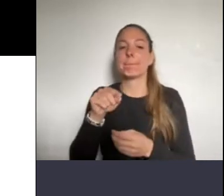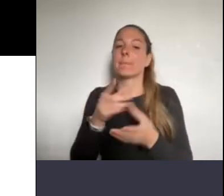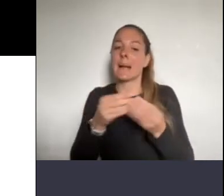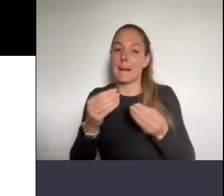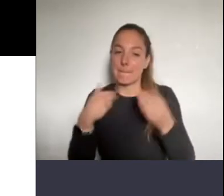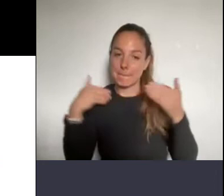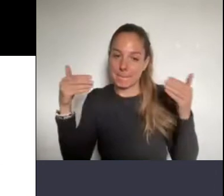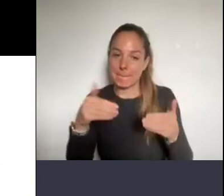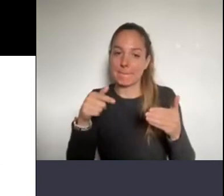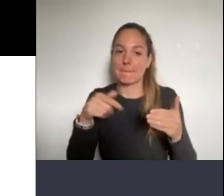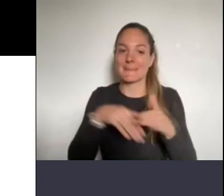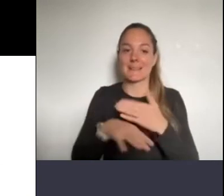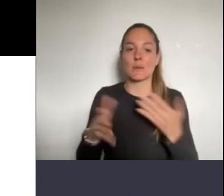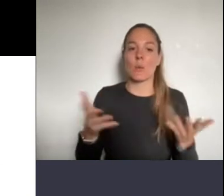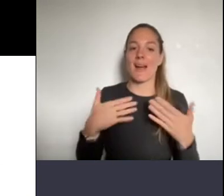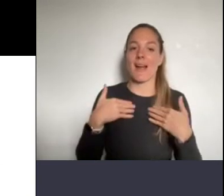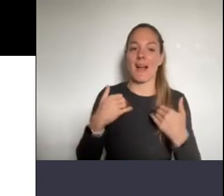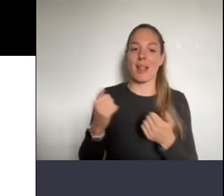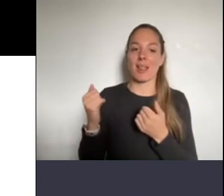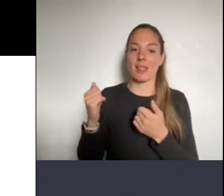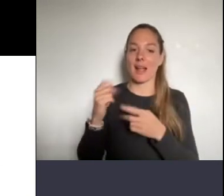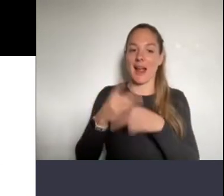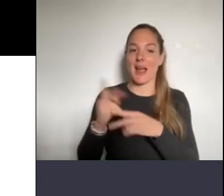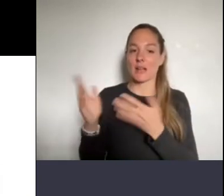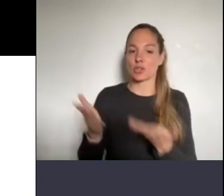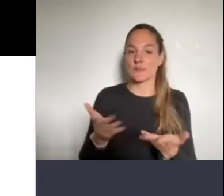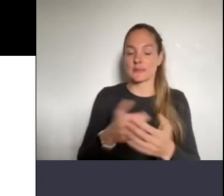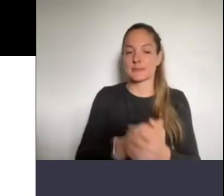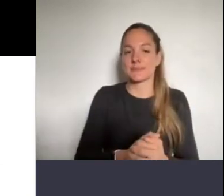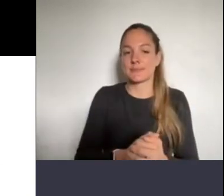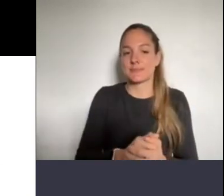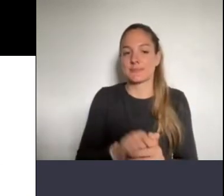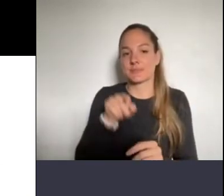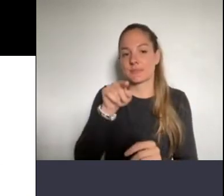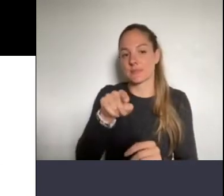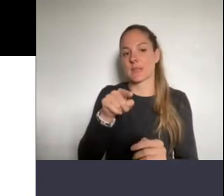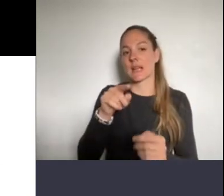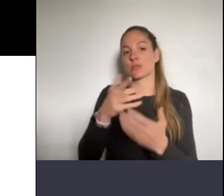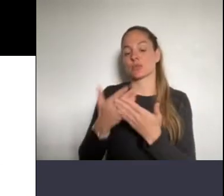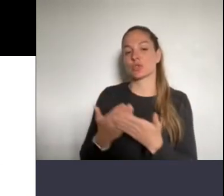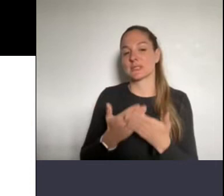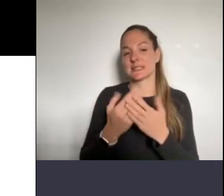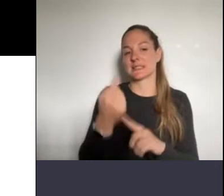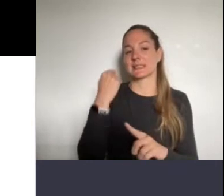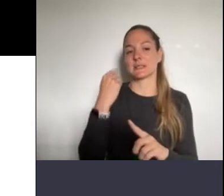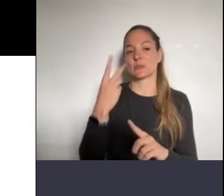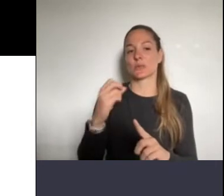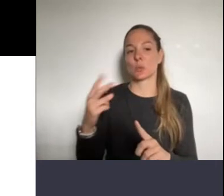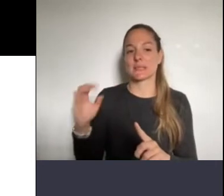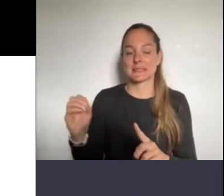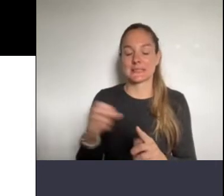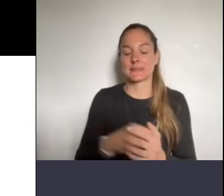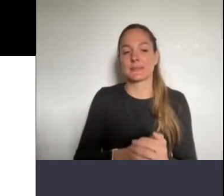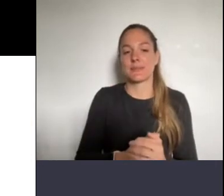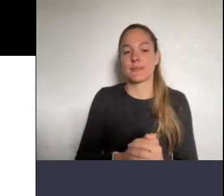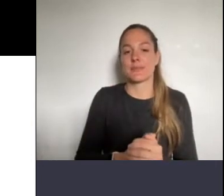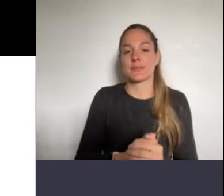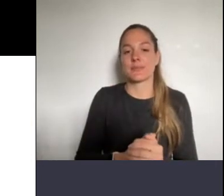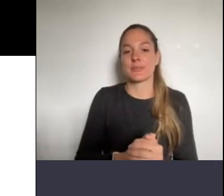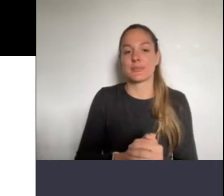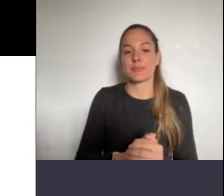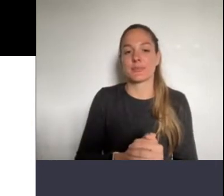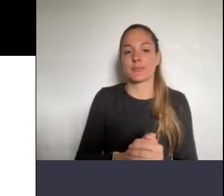in the healthcare service. So this was taken from a study in 2020, which identified by